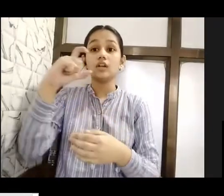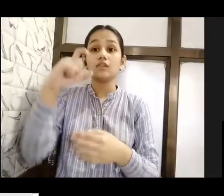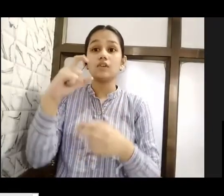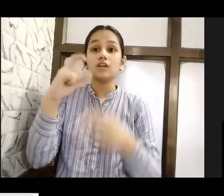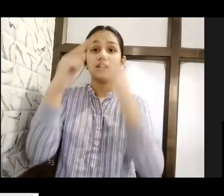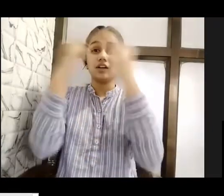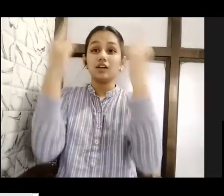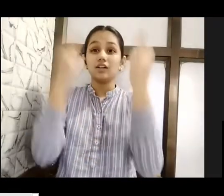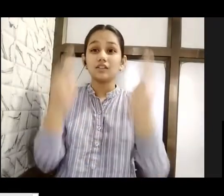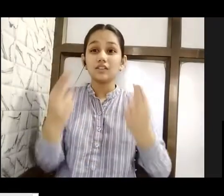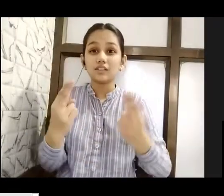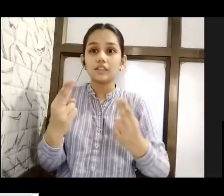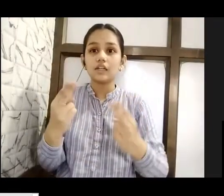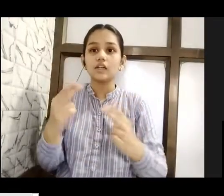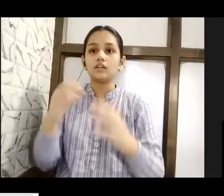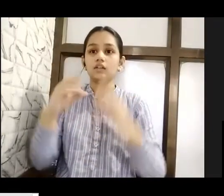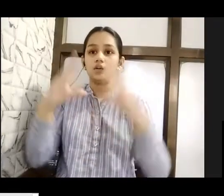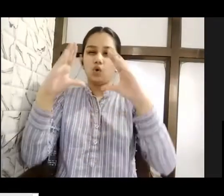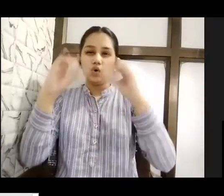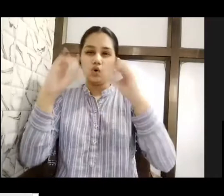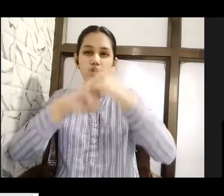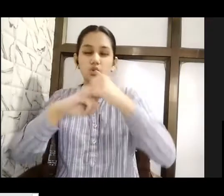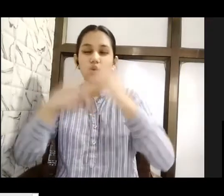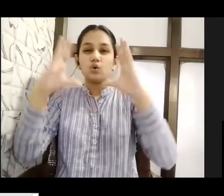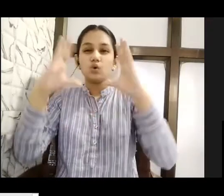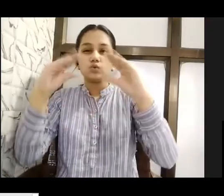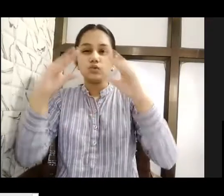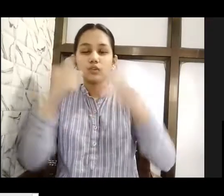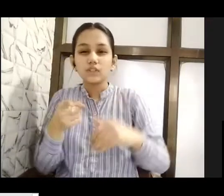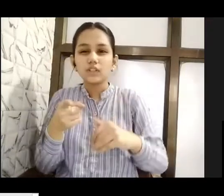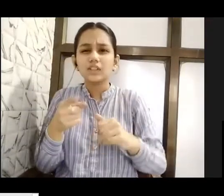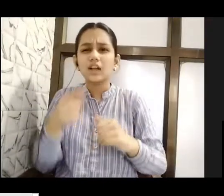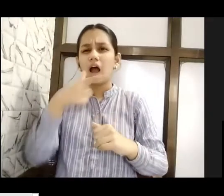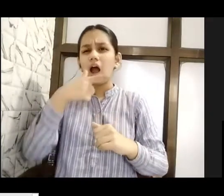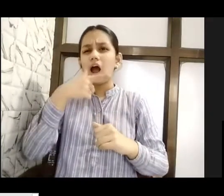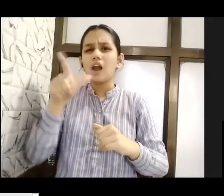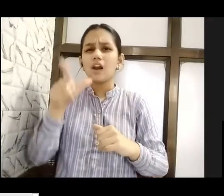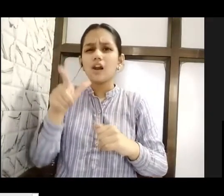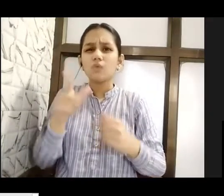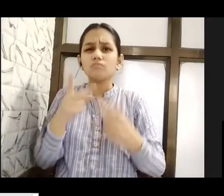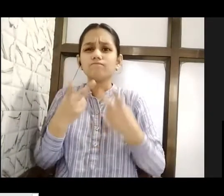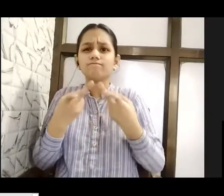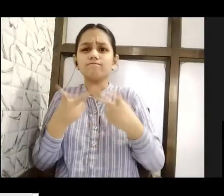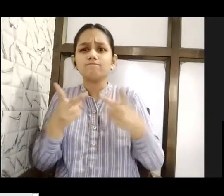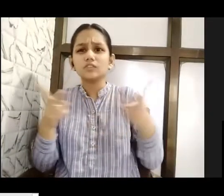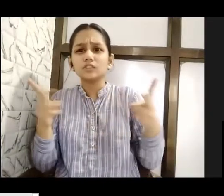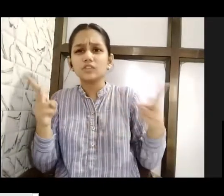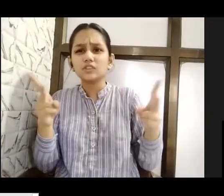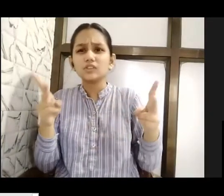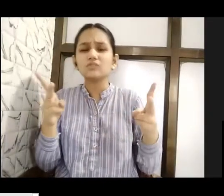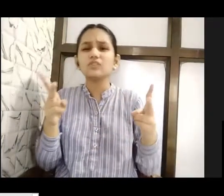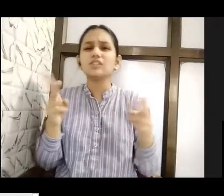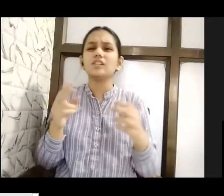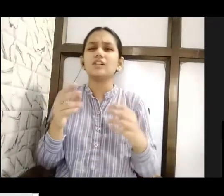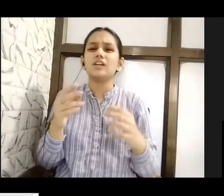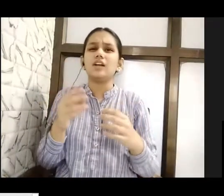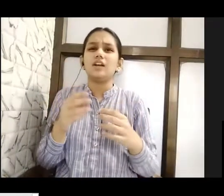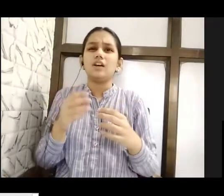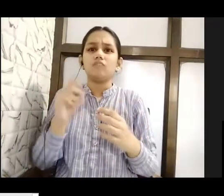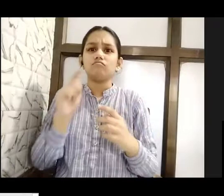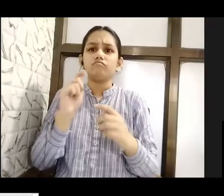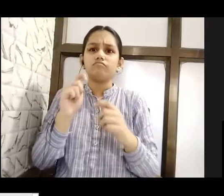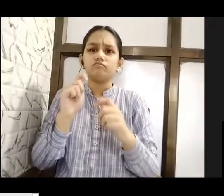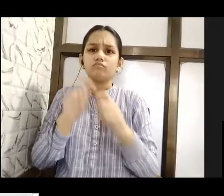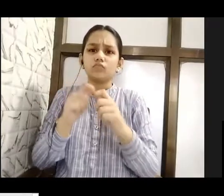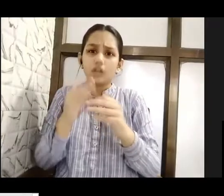allows you to create what? Most of you are in your school, college,